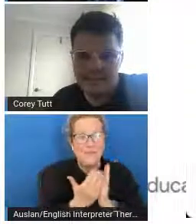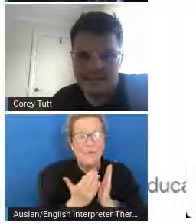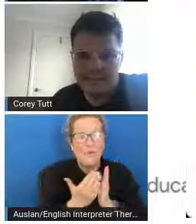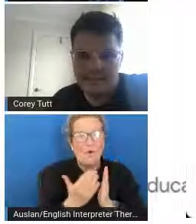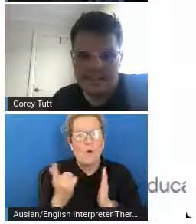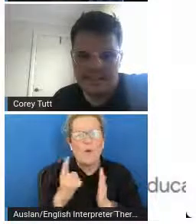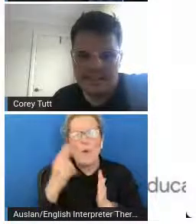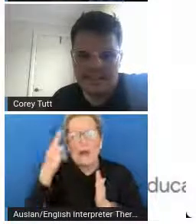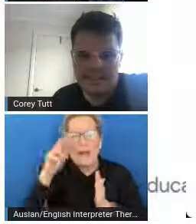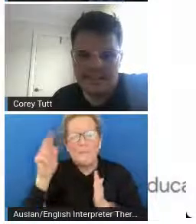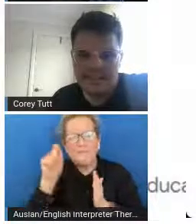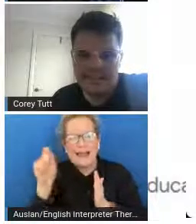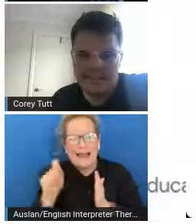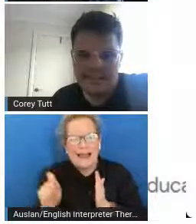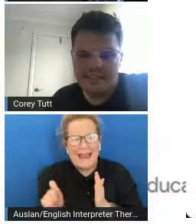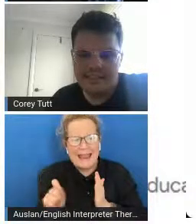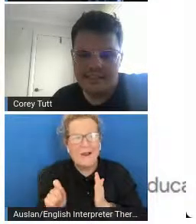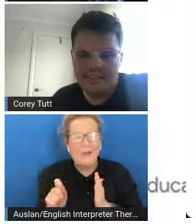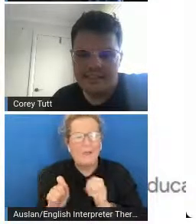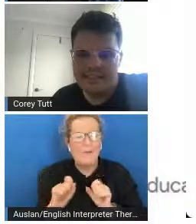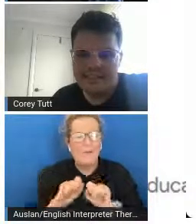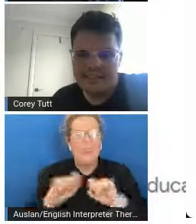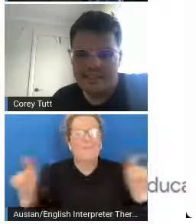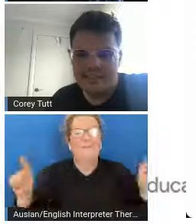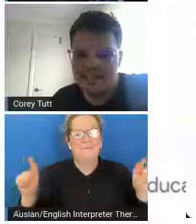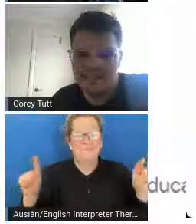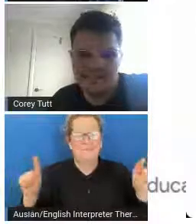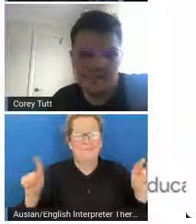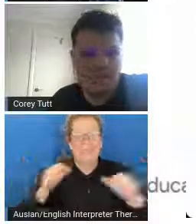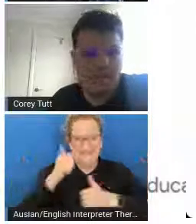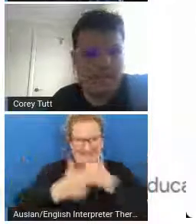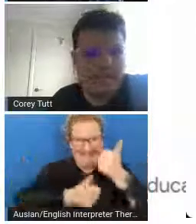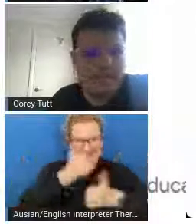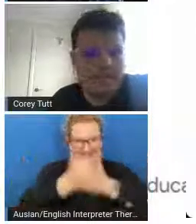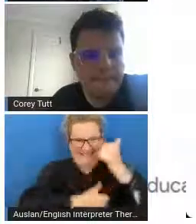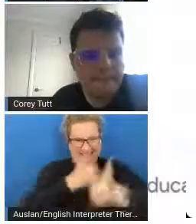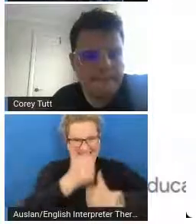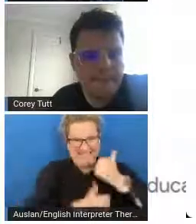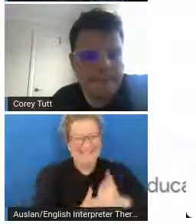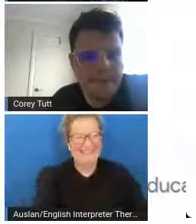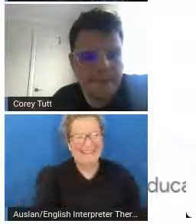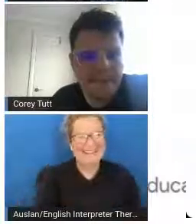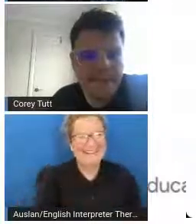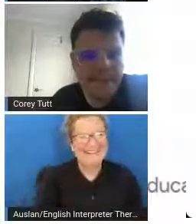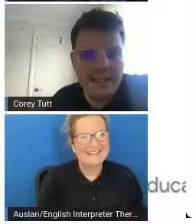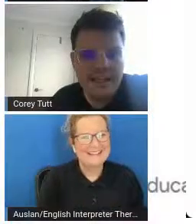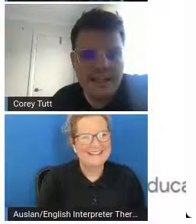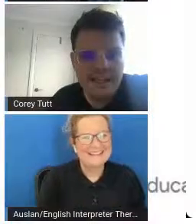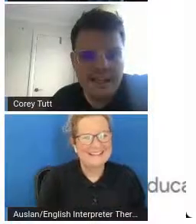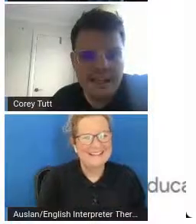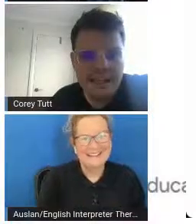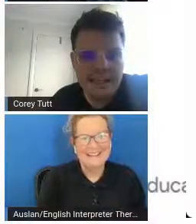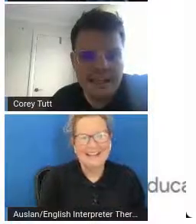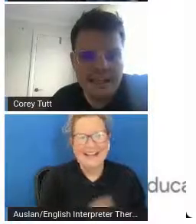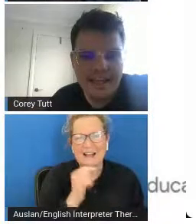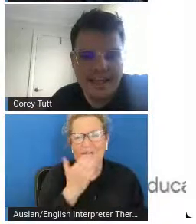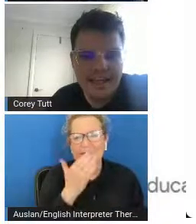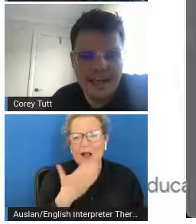the form. So thank you so much for that. Congratulations, Deb. Oh, can you keep going until Hanan wins?